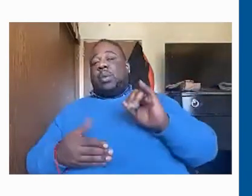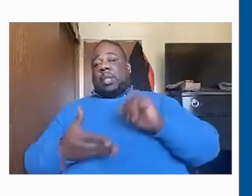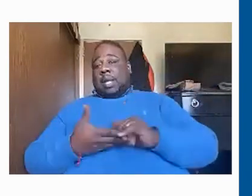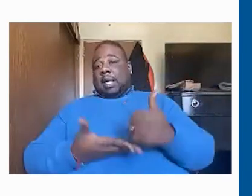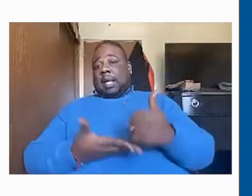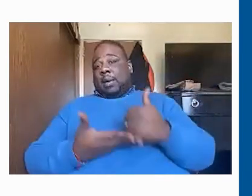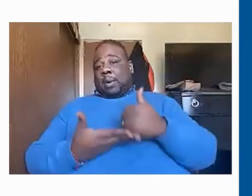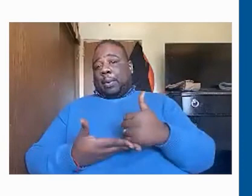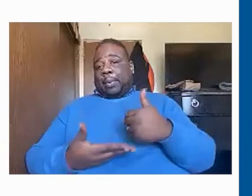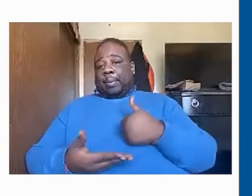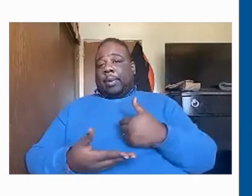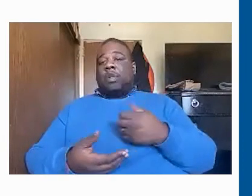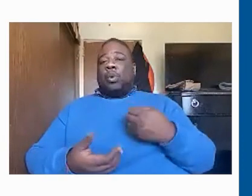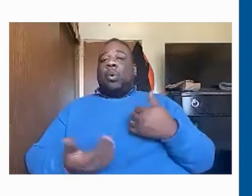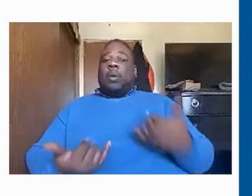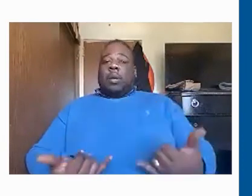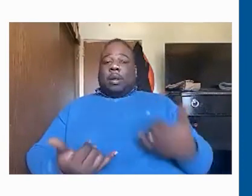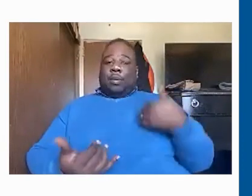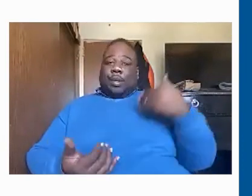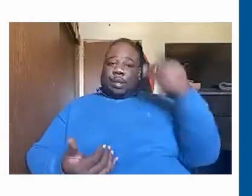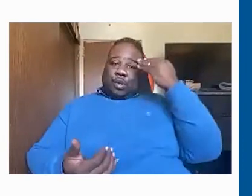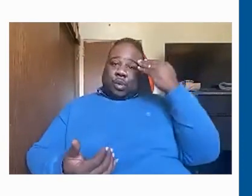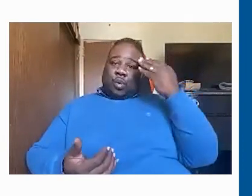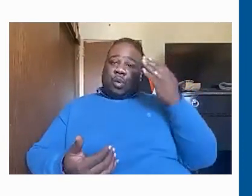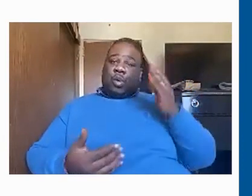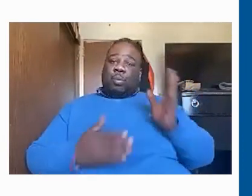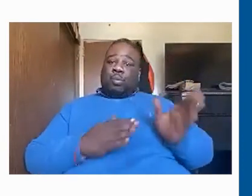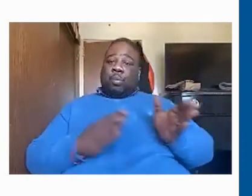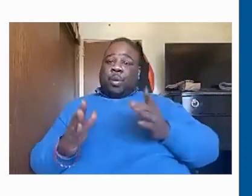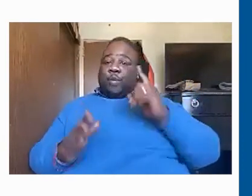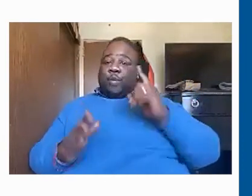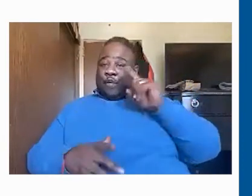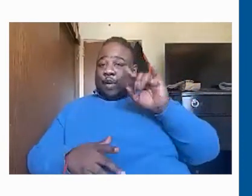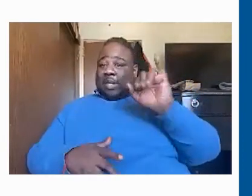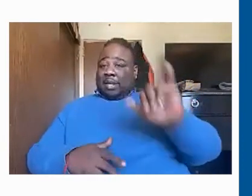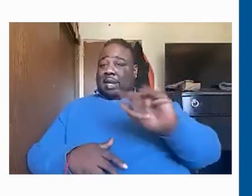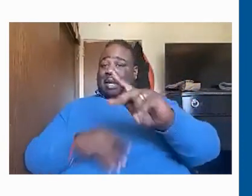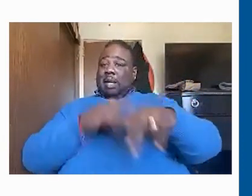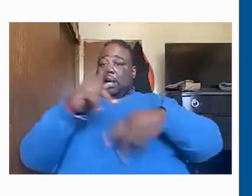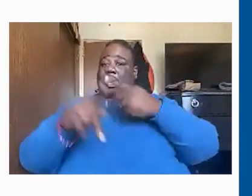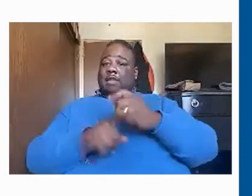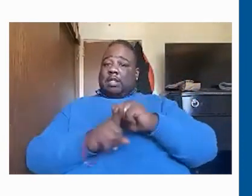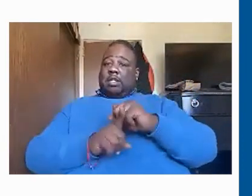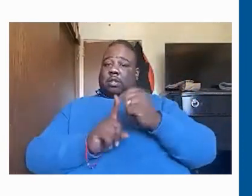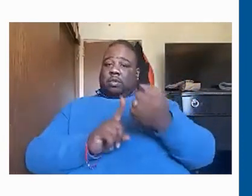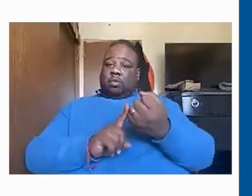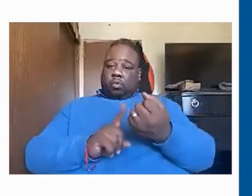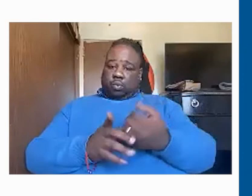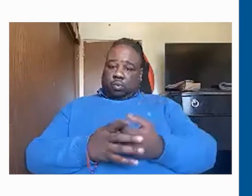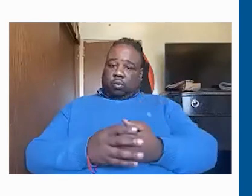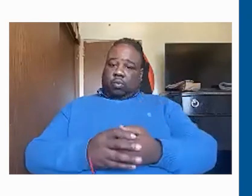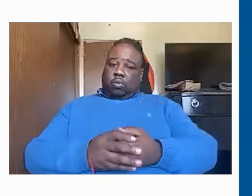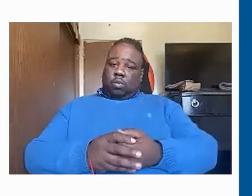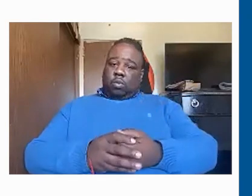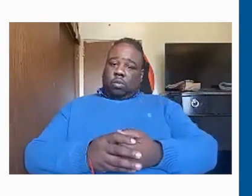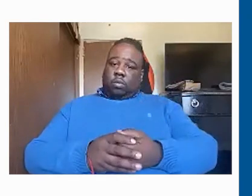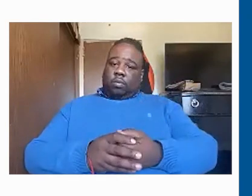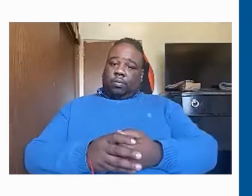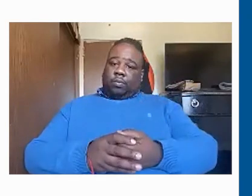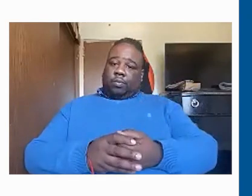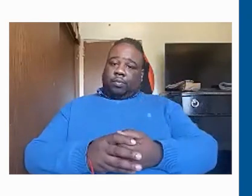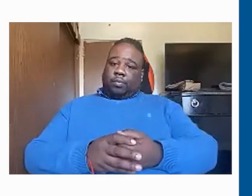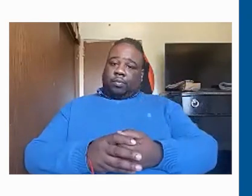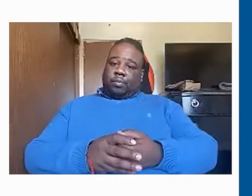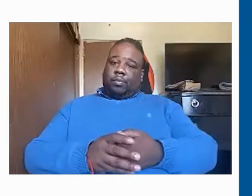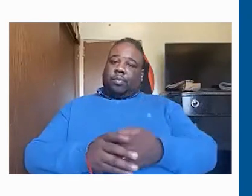these type of situations, right? Just to kind of have myself better prepared. And my brother's a little bit of an undercover doomsday prepper.